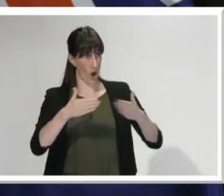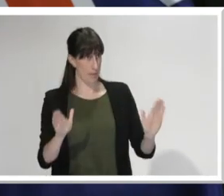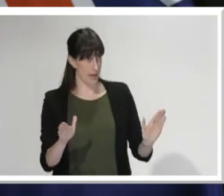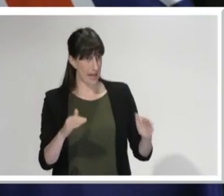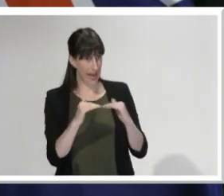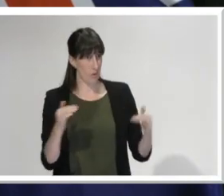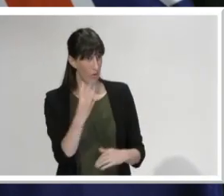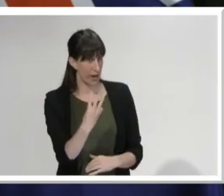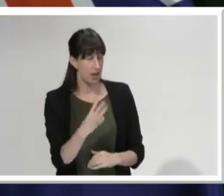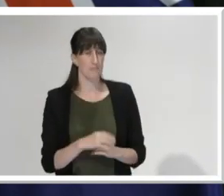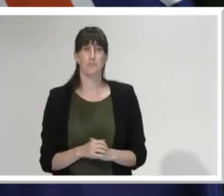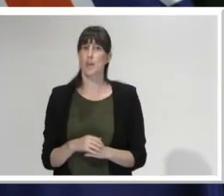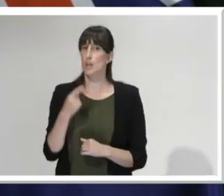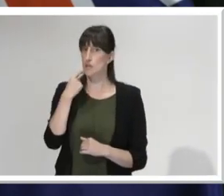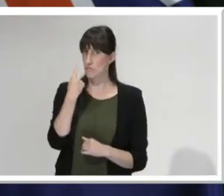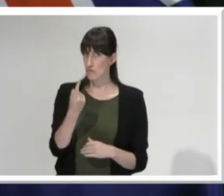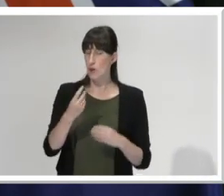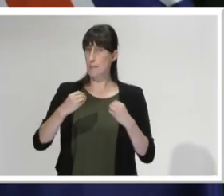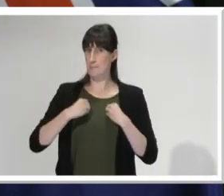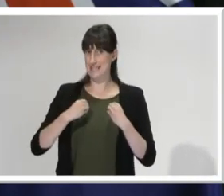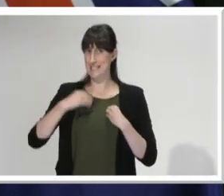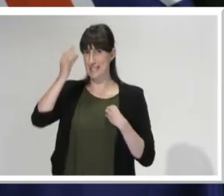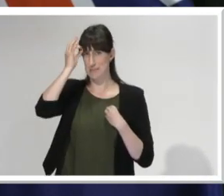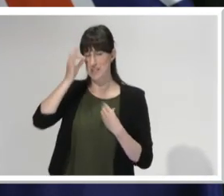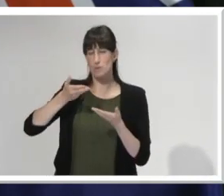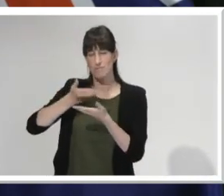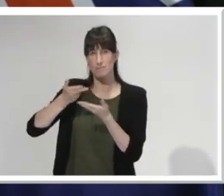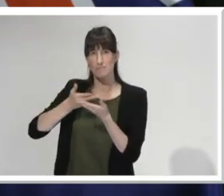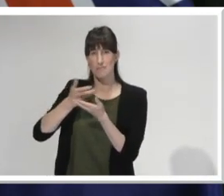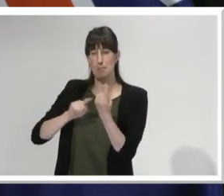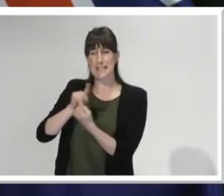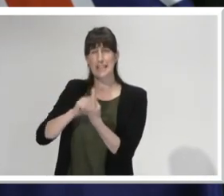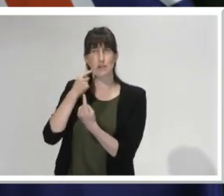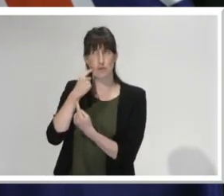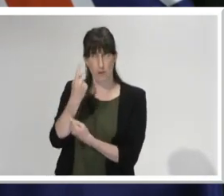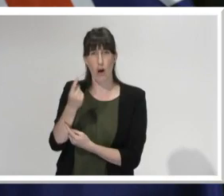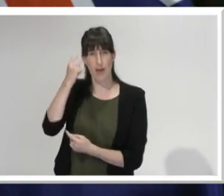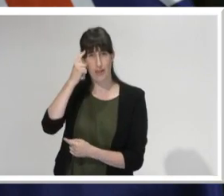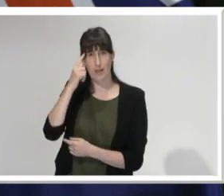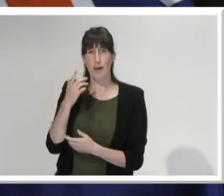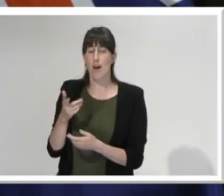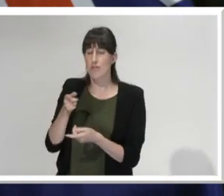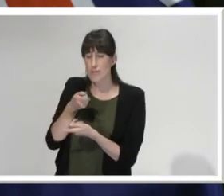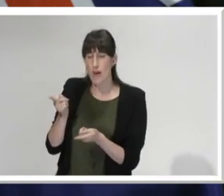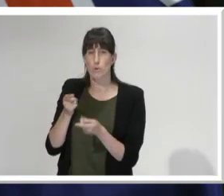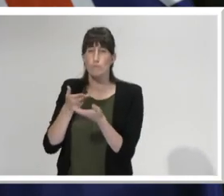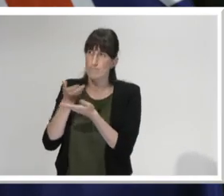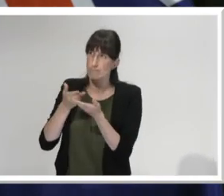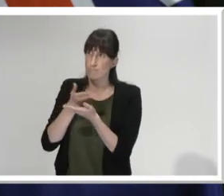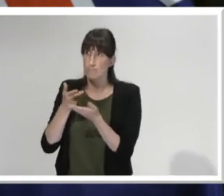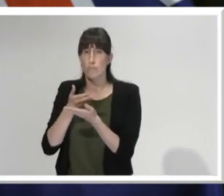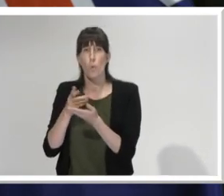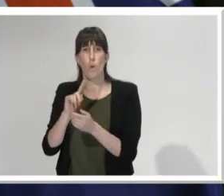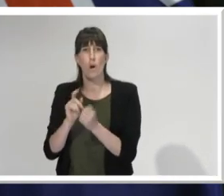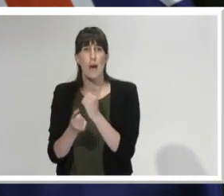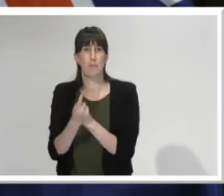meeting tomorrow, I believe it is, to discuss some of the expectations for Parliament under the different alert levels. So that's an